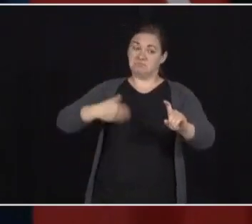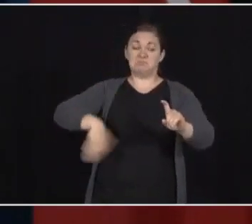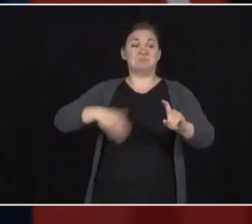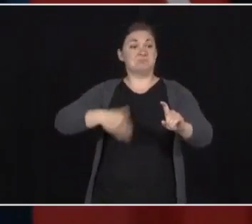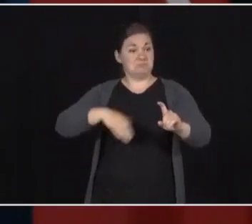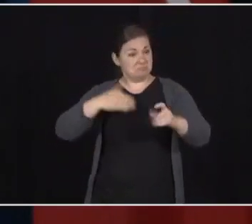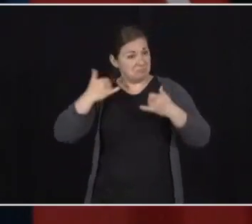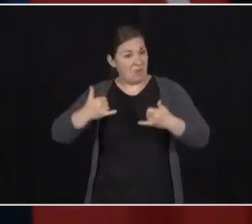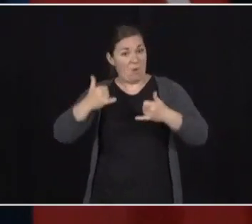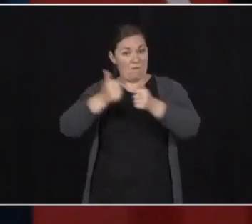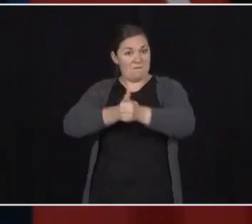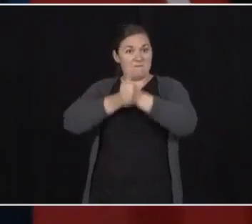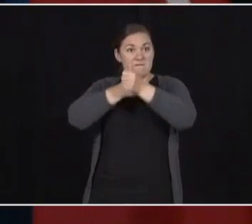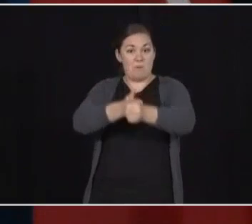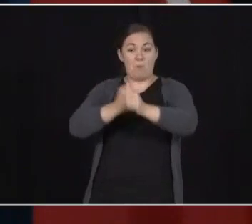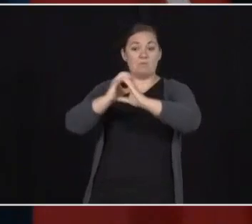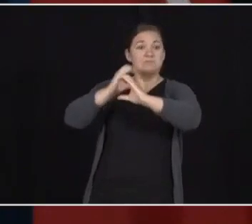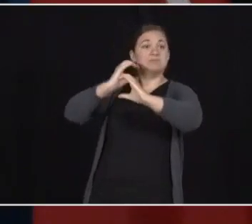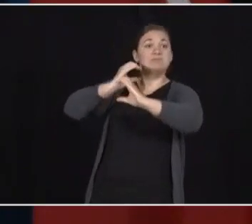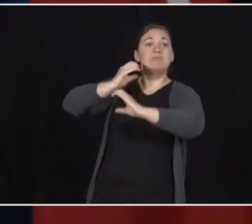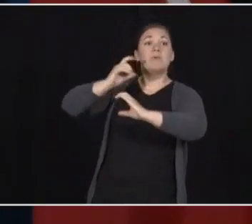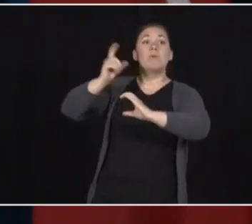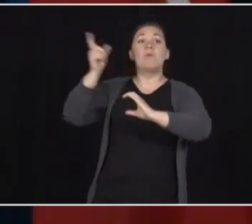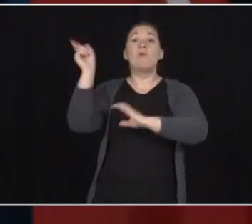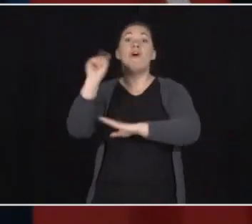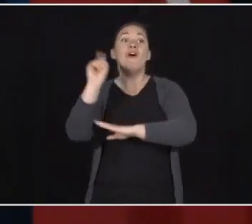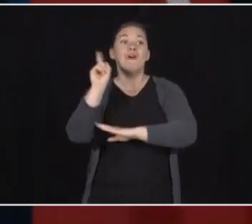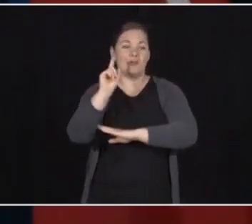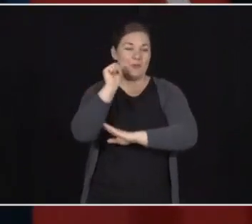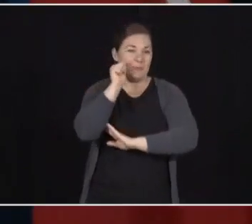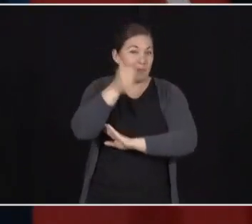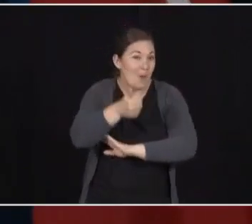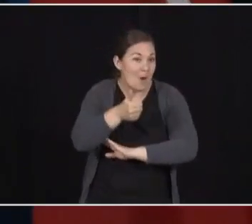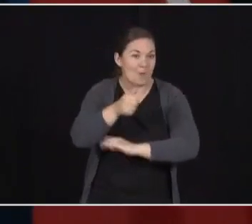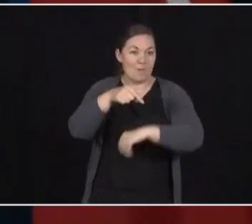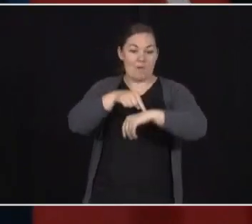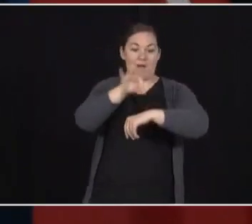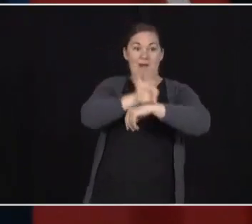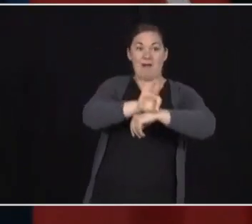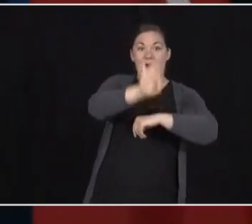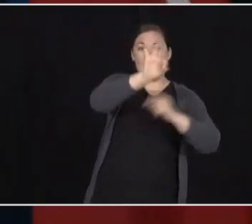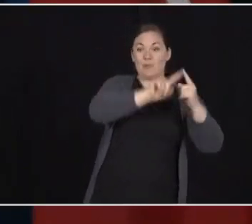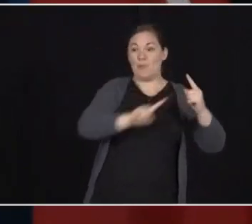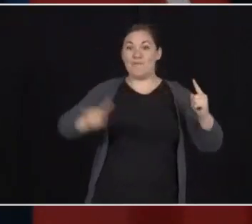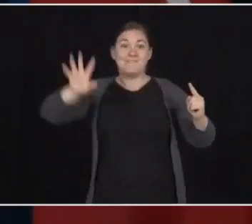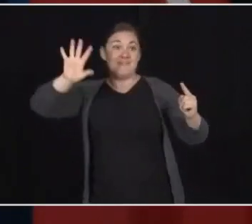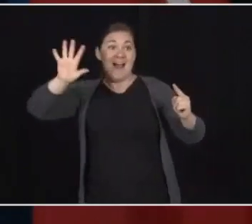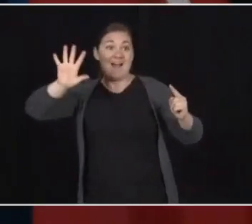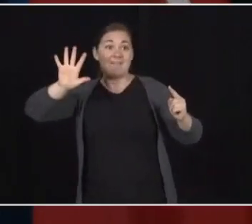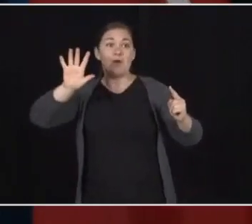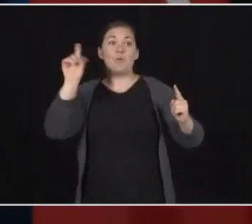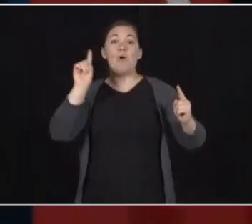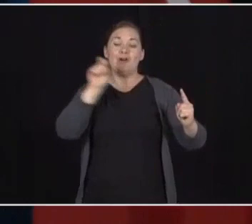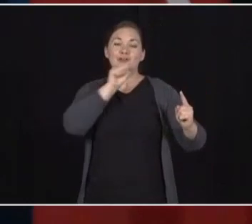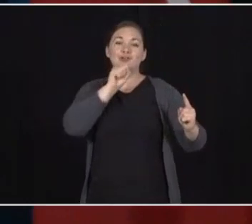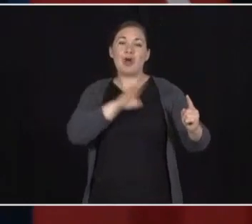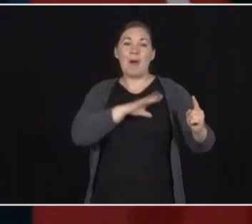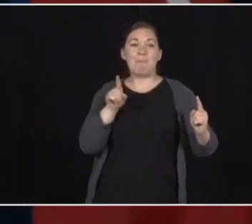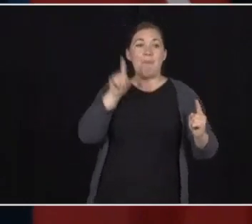unit all day tomorrow from 9 a.m. to 5 p.m. for the residents of Scarborough. They can go